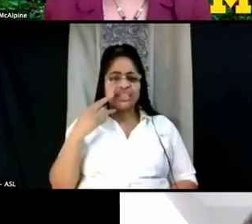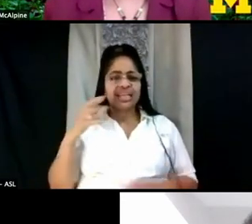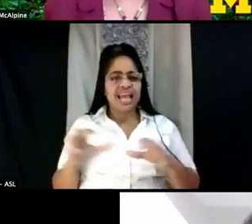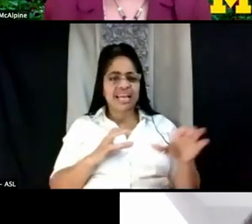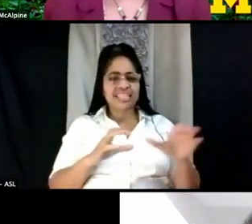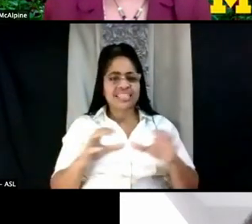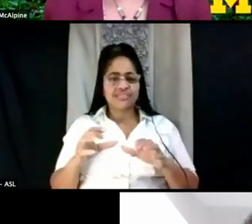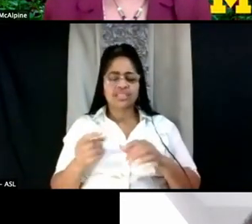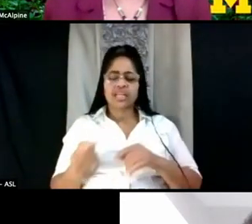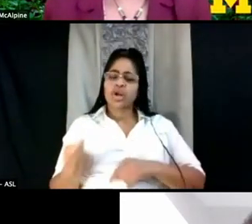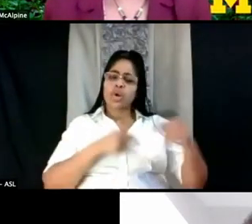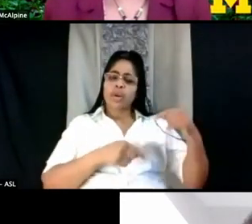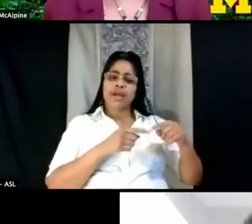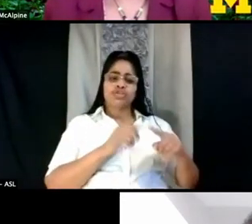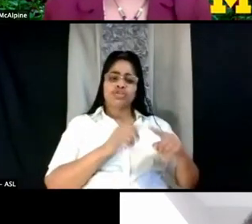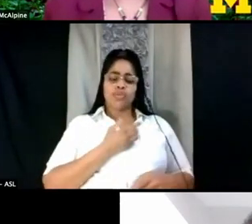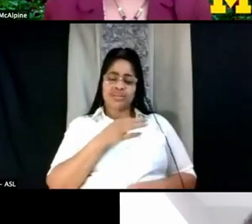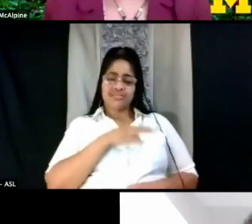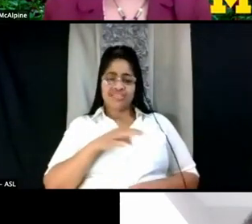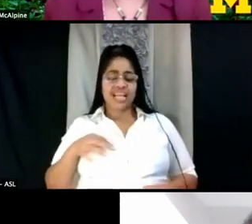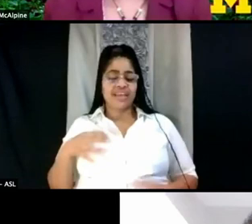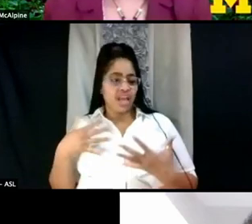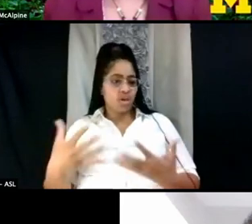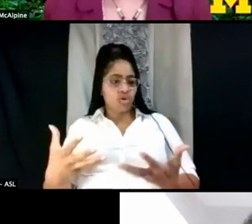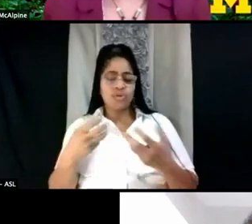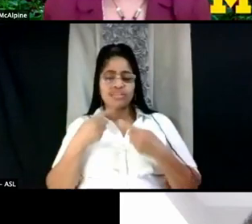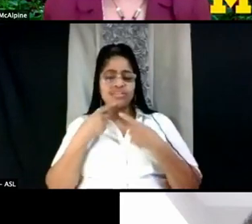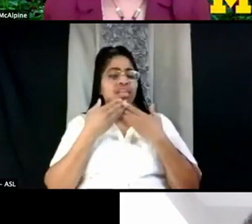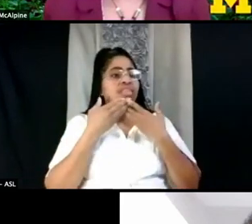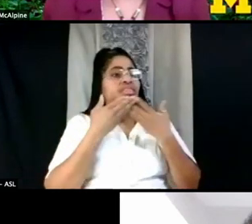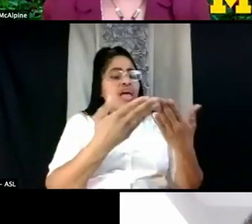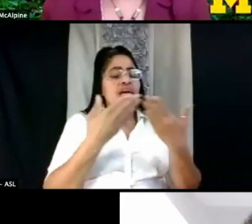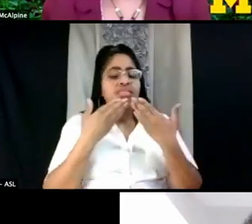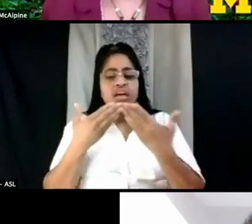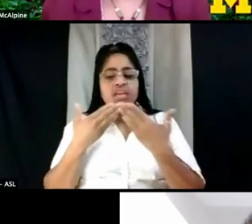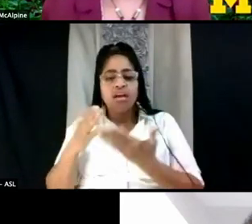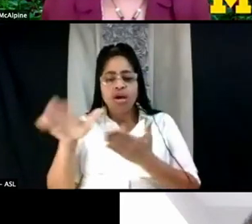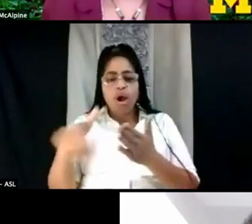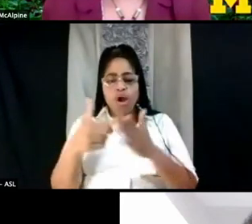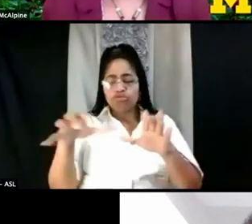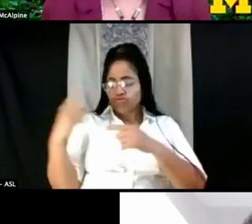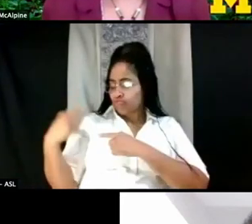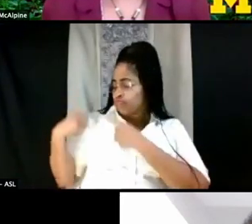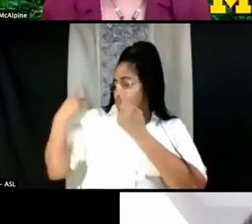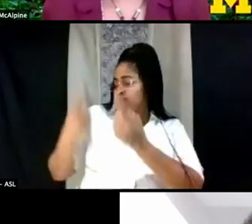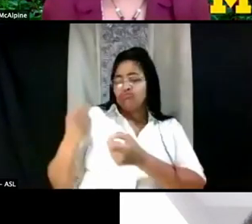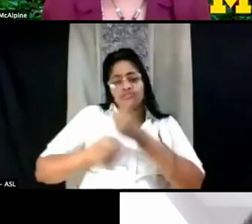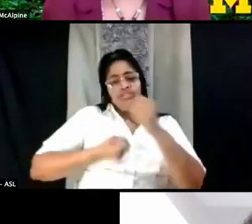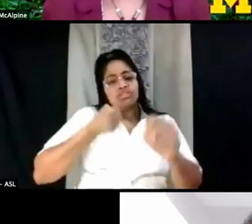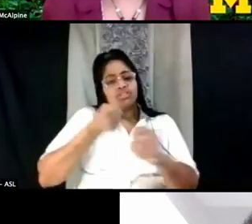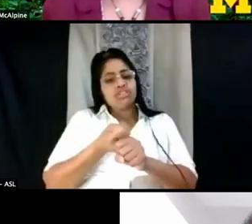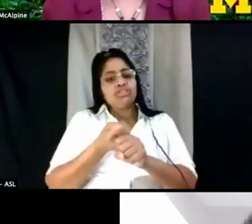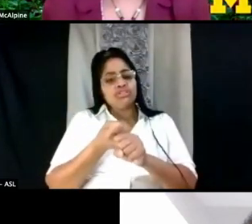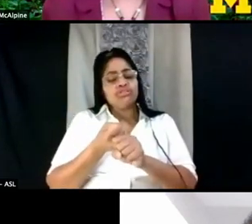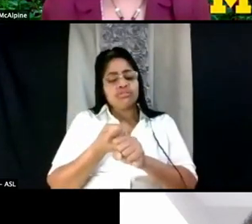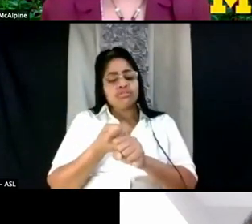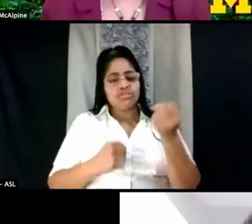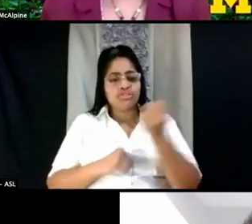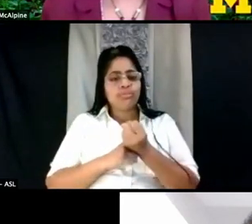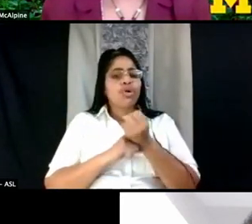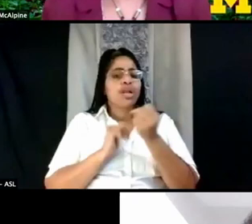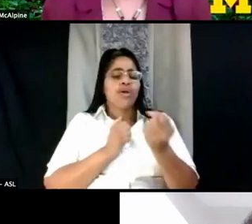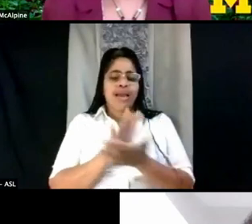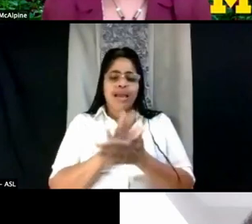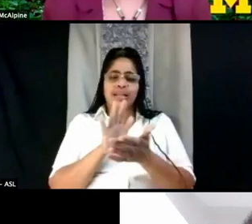staff, I want to say thank you to everything you've been doing all year long, supporting the health system, the academic mission,